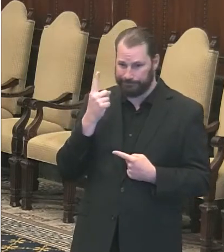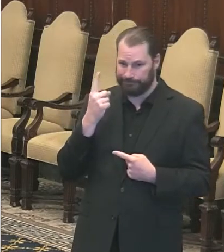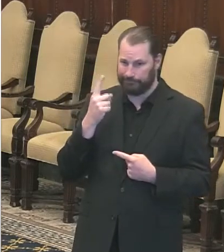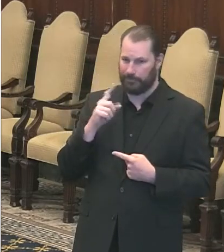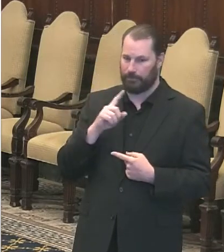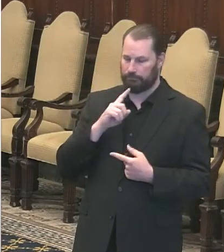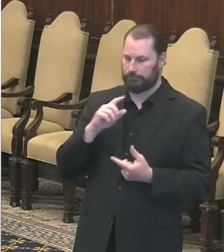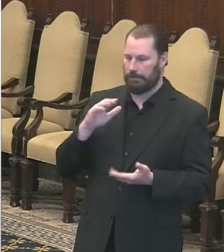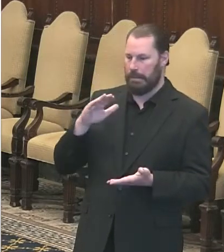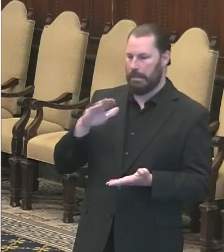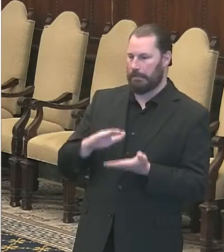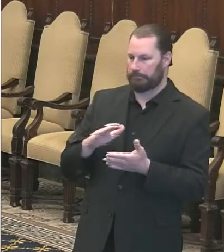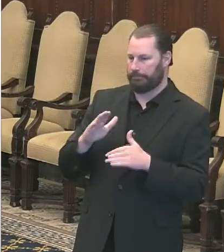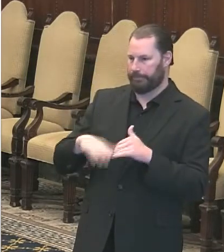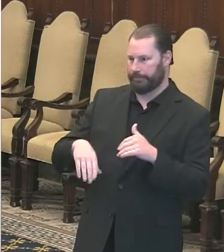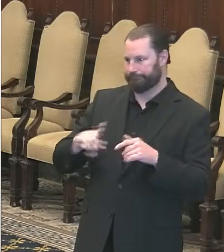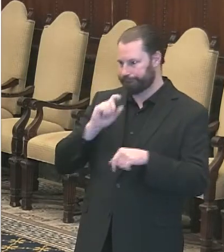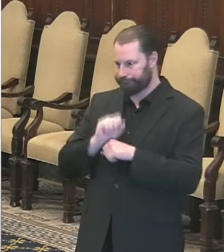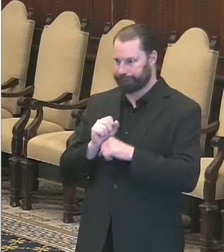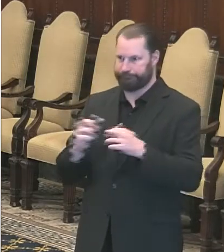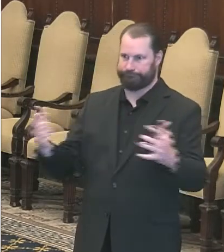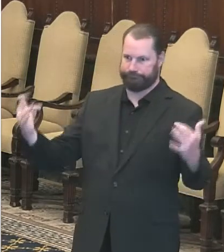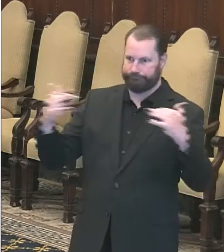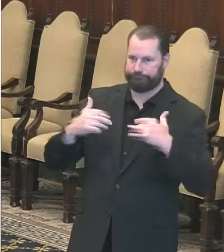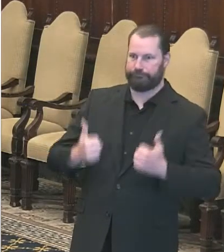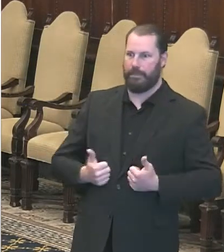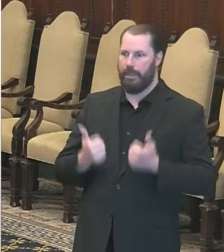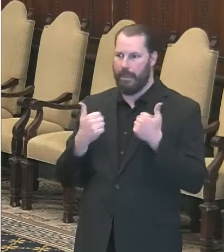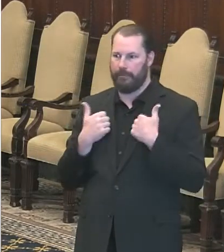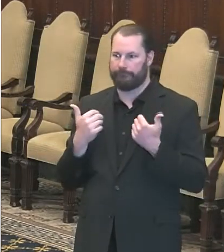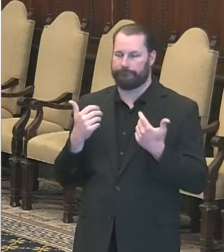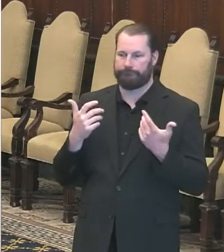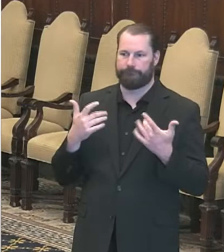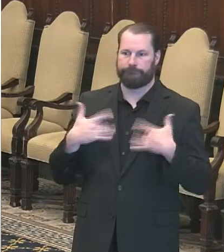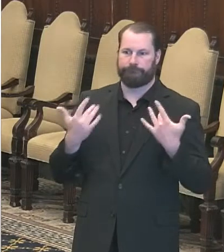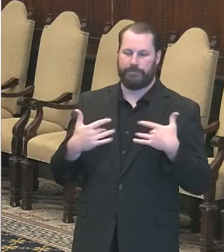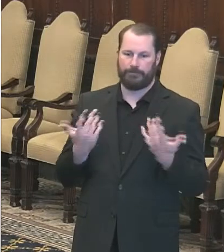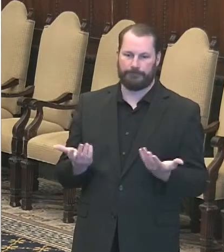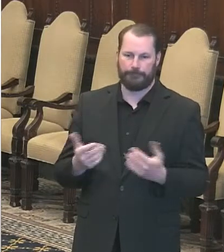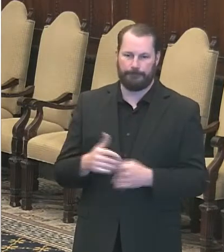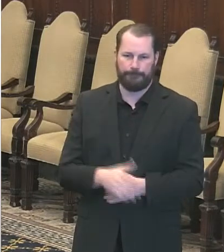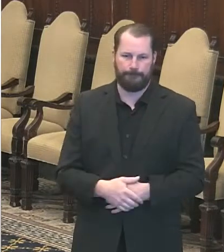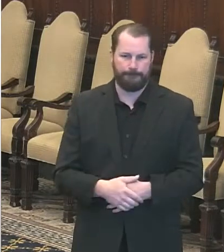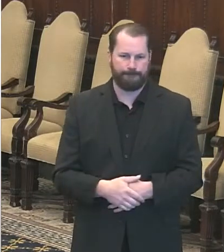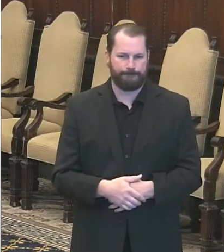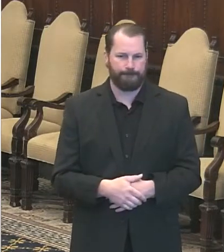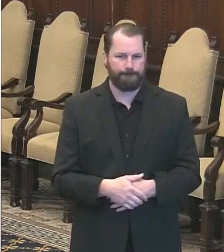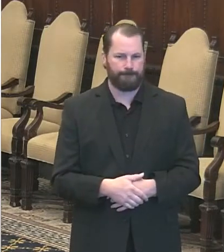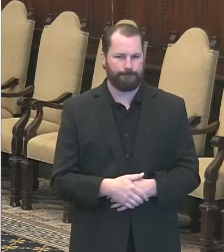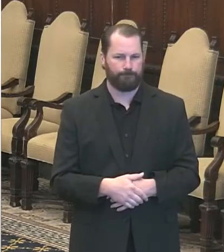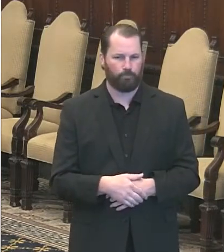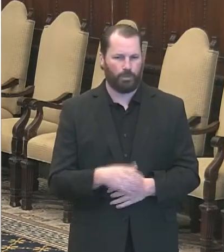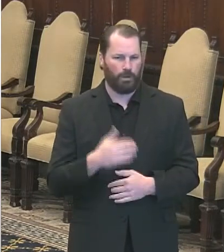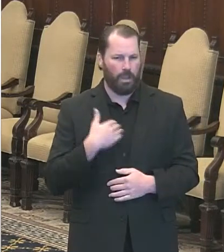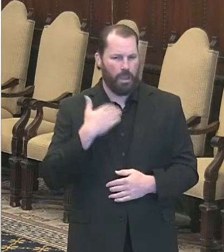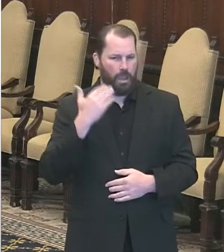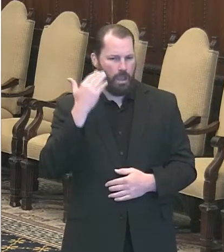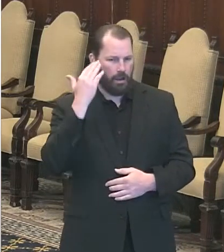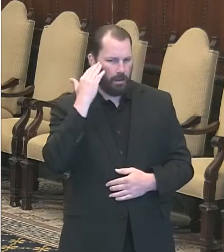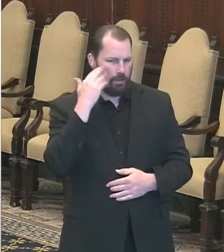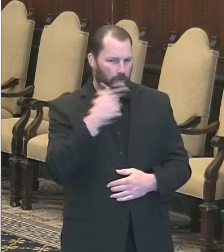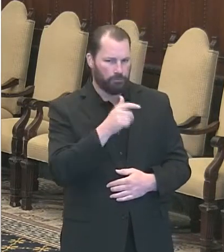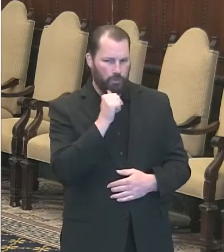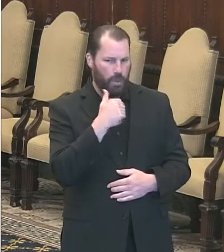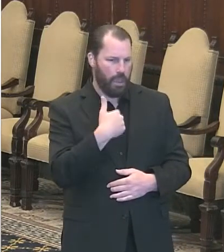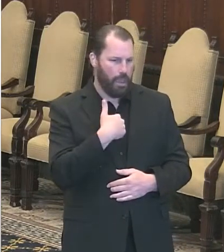festival. And I know that you don't have the logistics fully worked out yet, but I'm curious, depending on where you